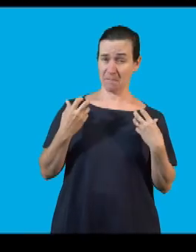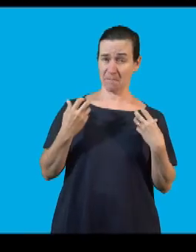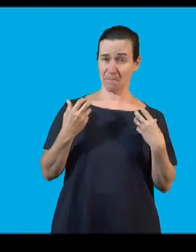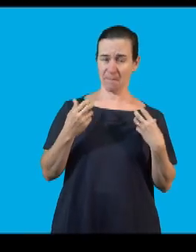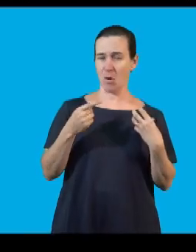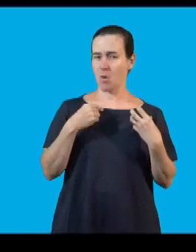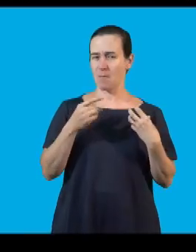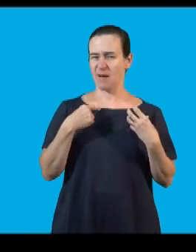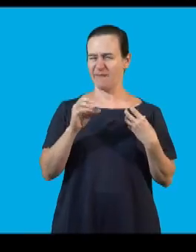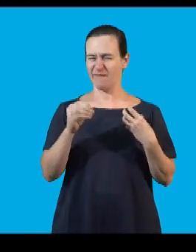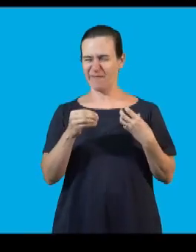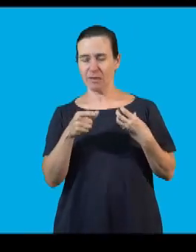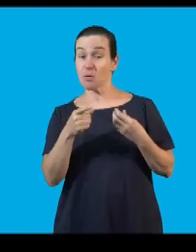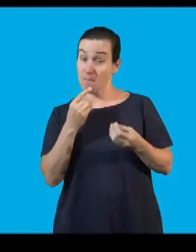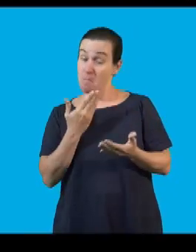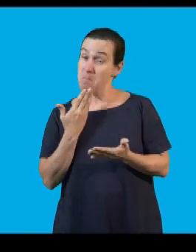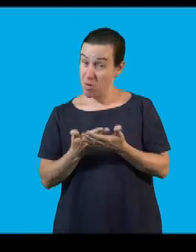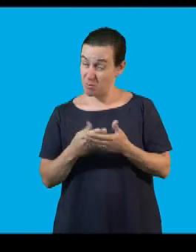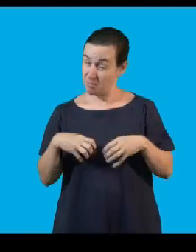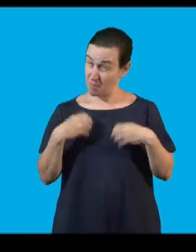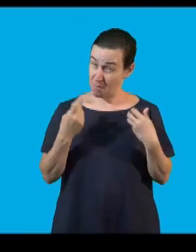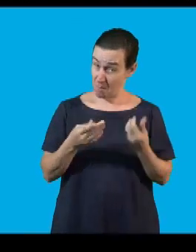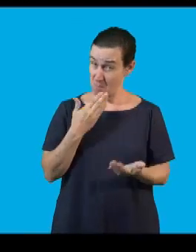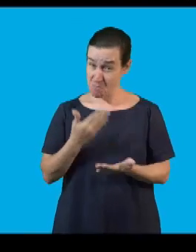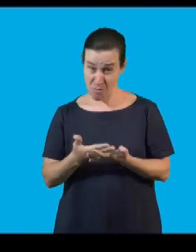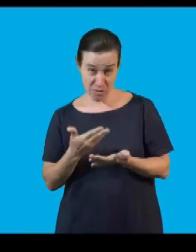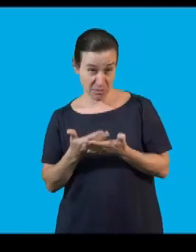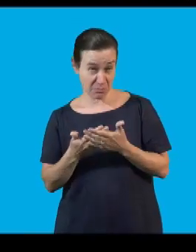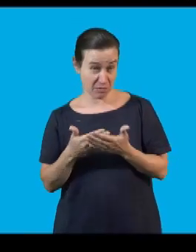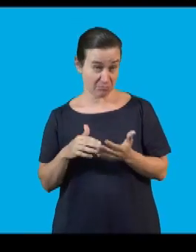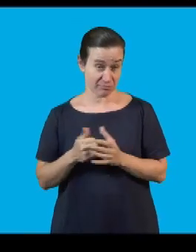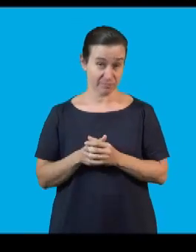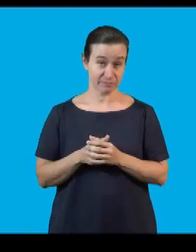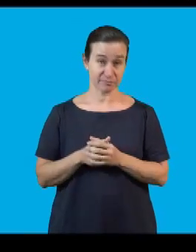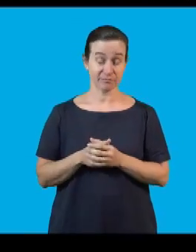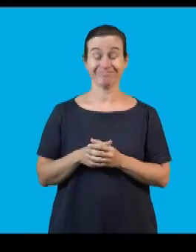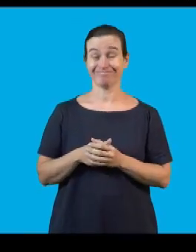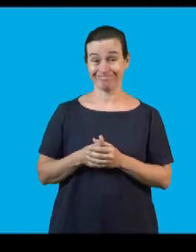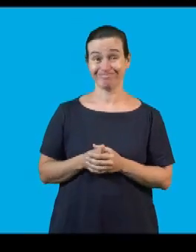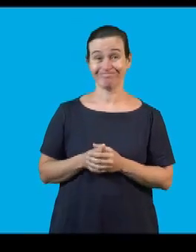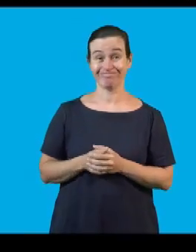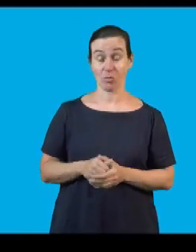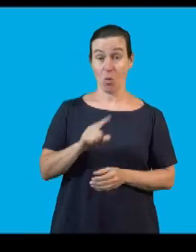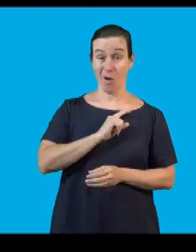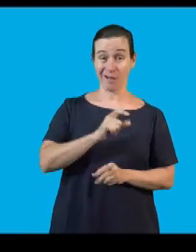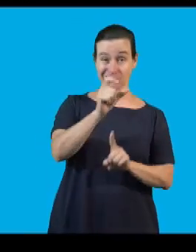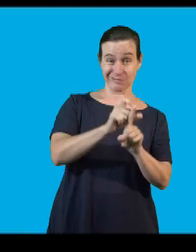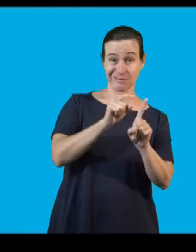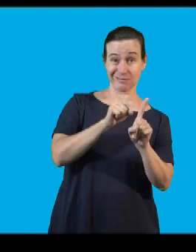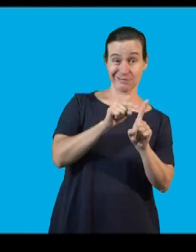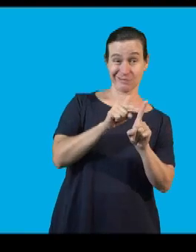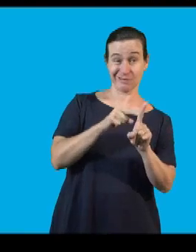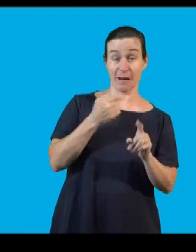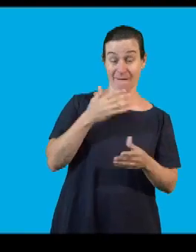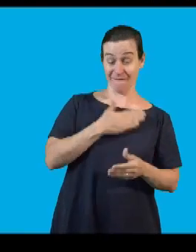anger, all right? Can we make a correction on that one? He's feeling anger. And then also, Chalky made them lose